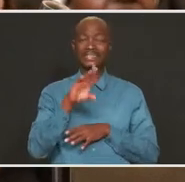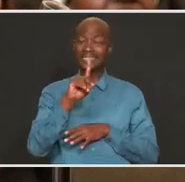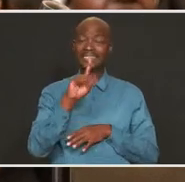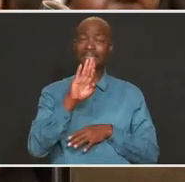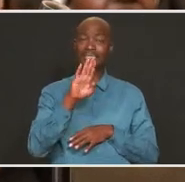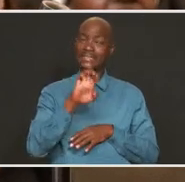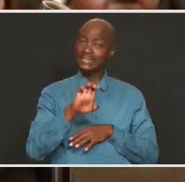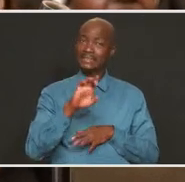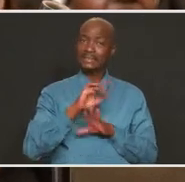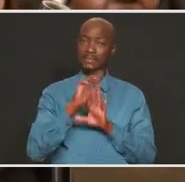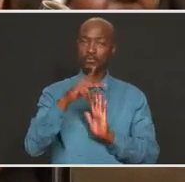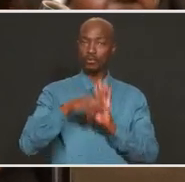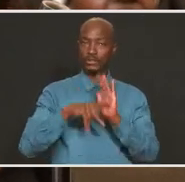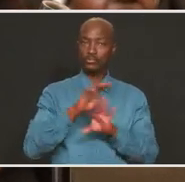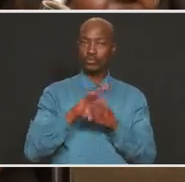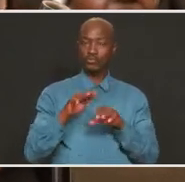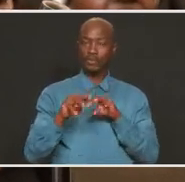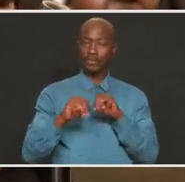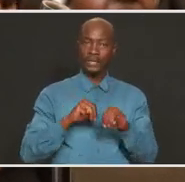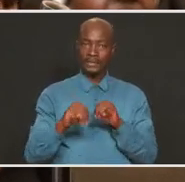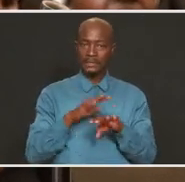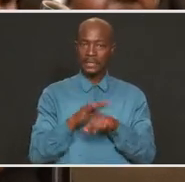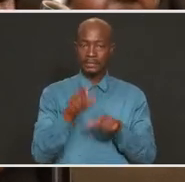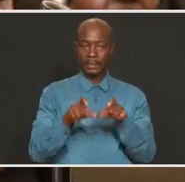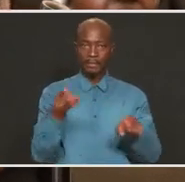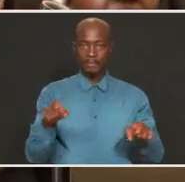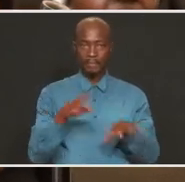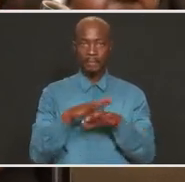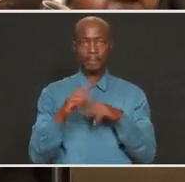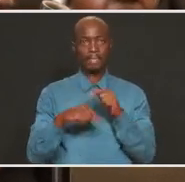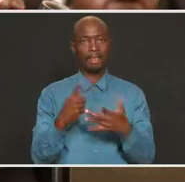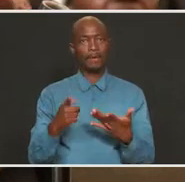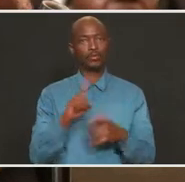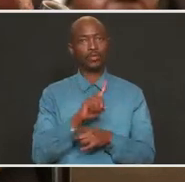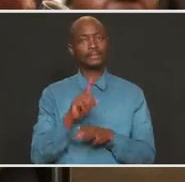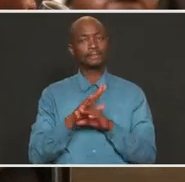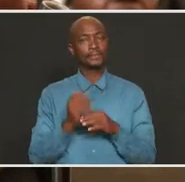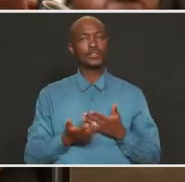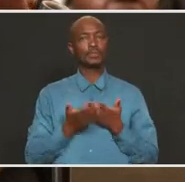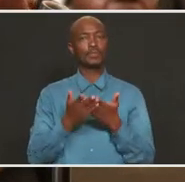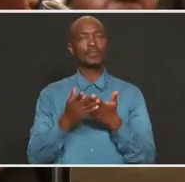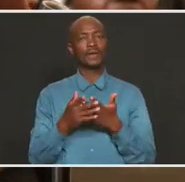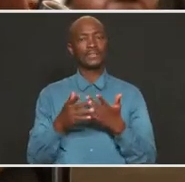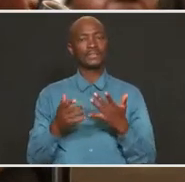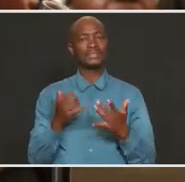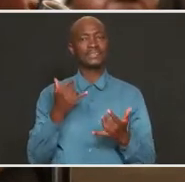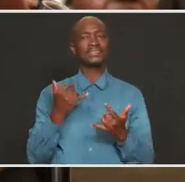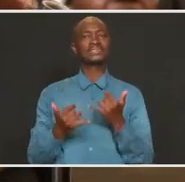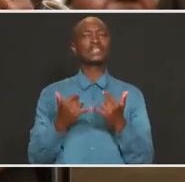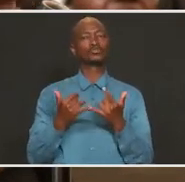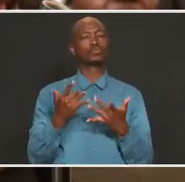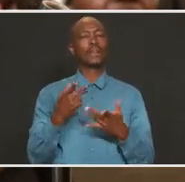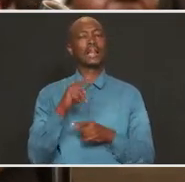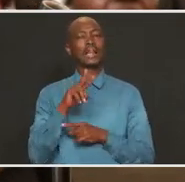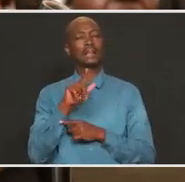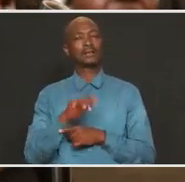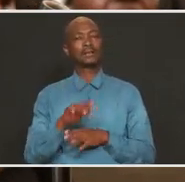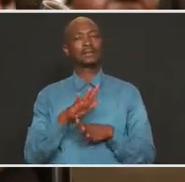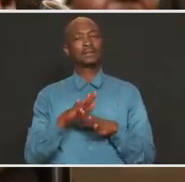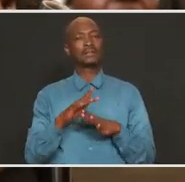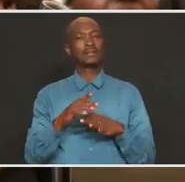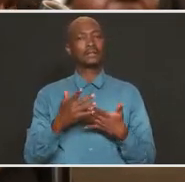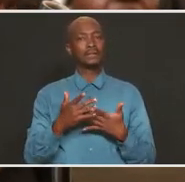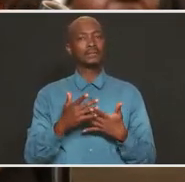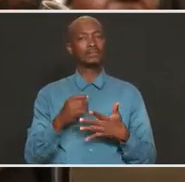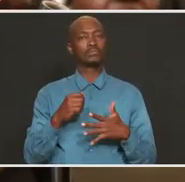the prevention and management of learner pregnancies is about providing Sexual reproductivity Health Services